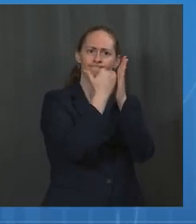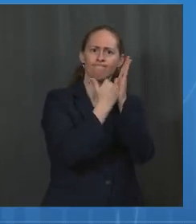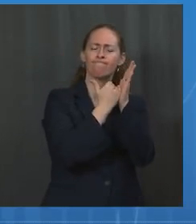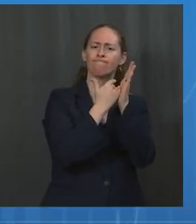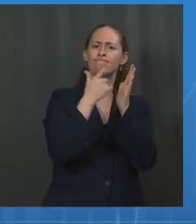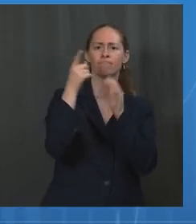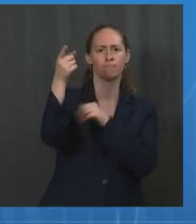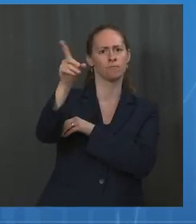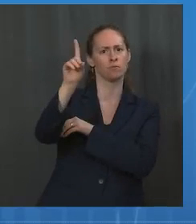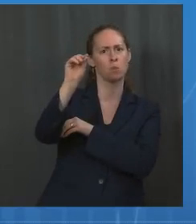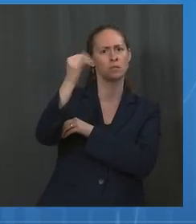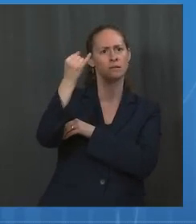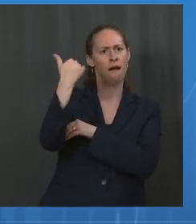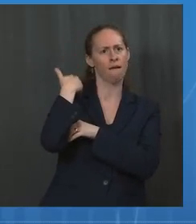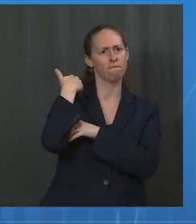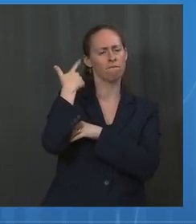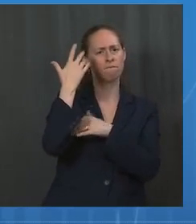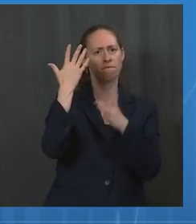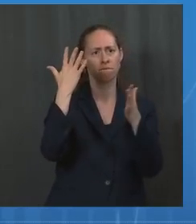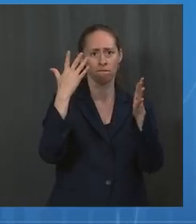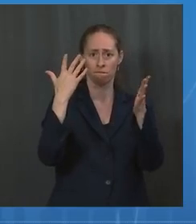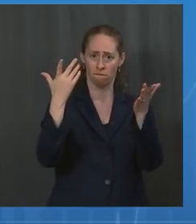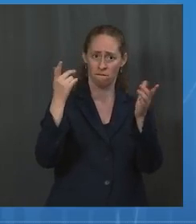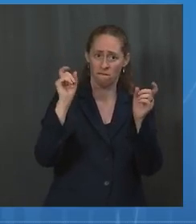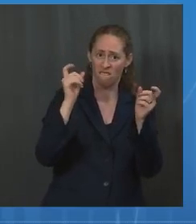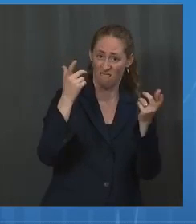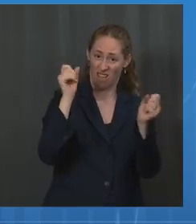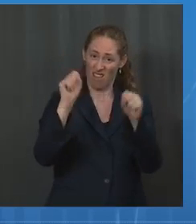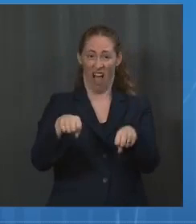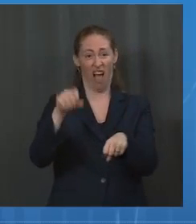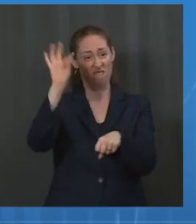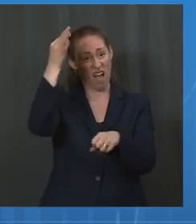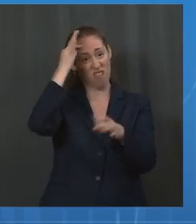not the federal government has the authority to